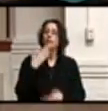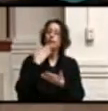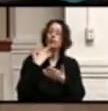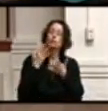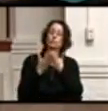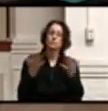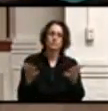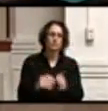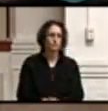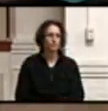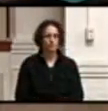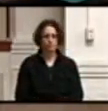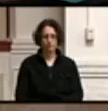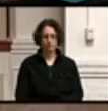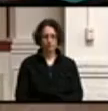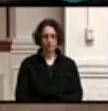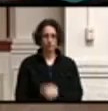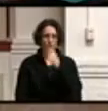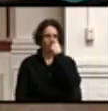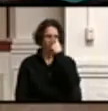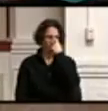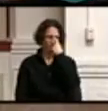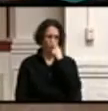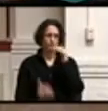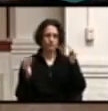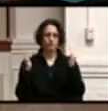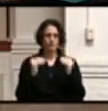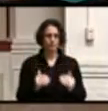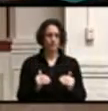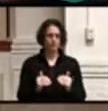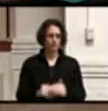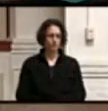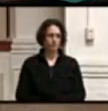guys. The next matter on the agenda